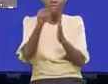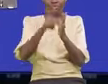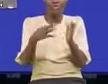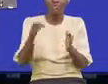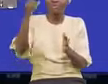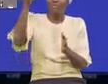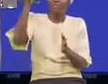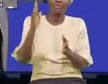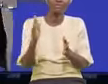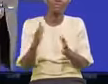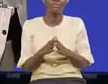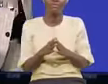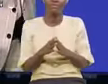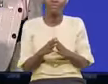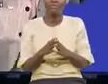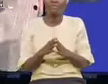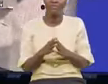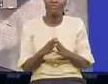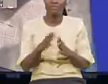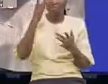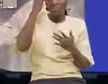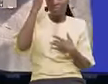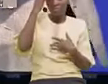ƒe dɔmenyo gava na afi ma.